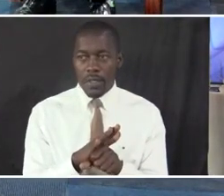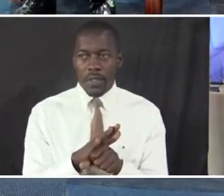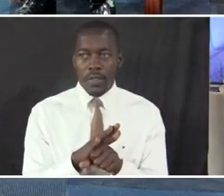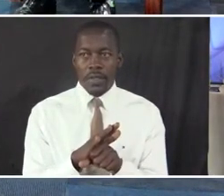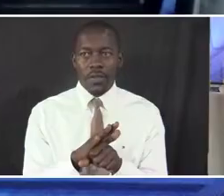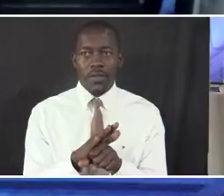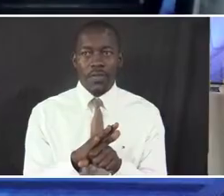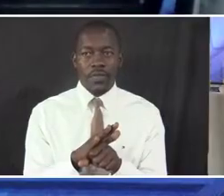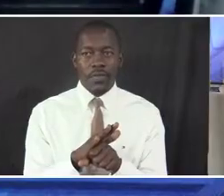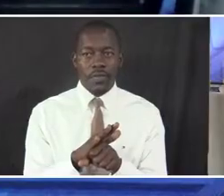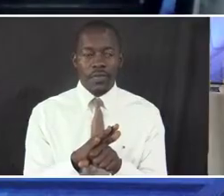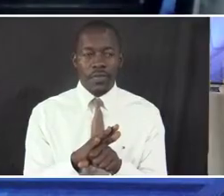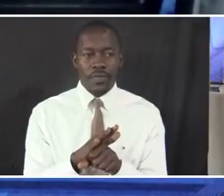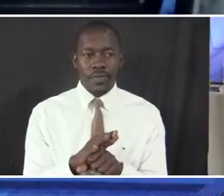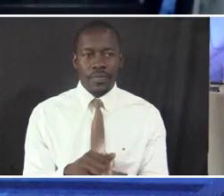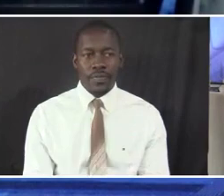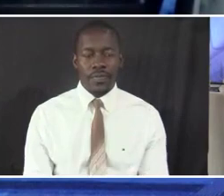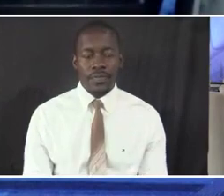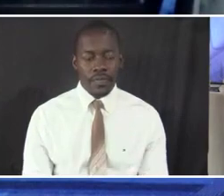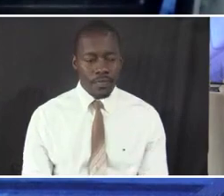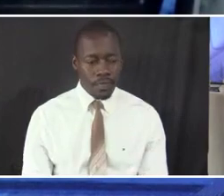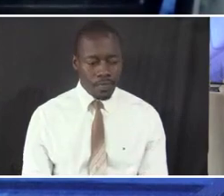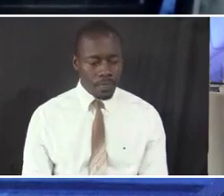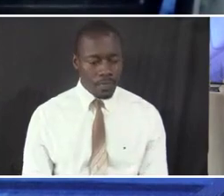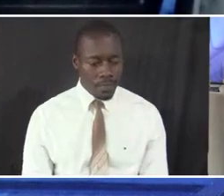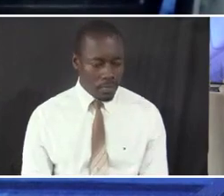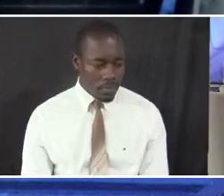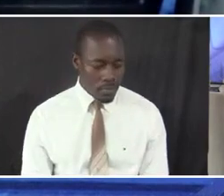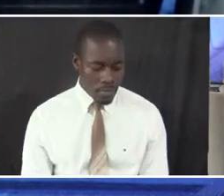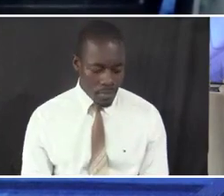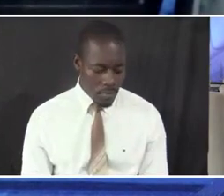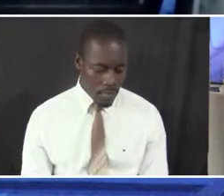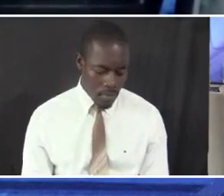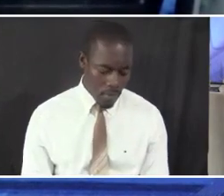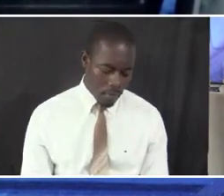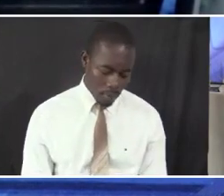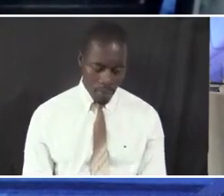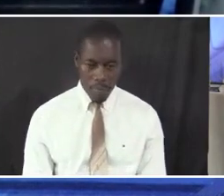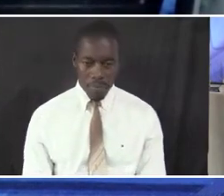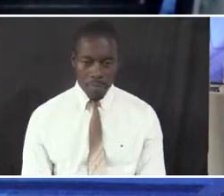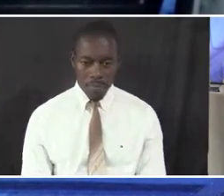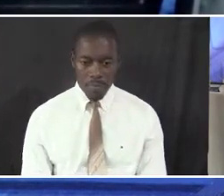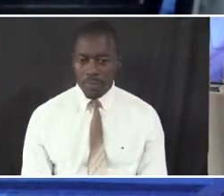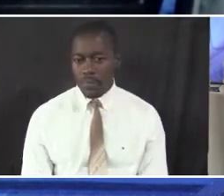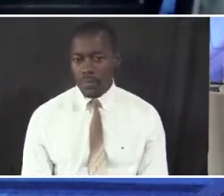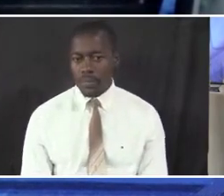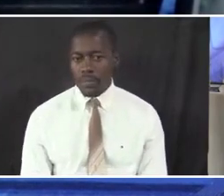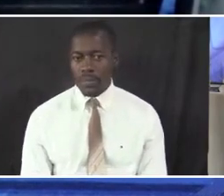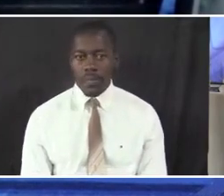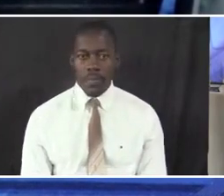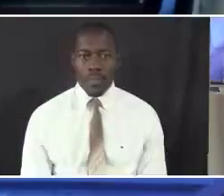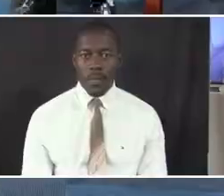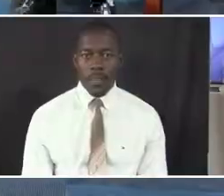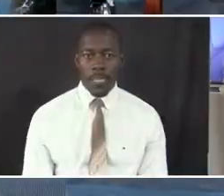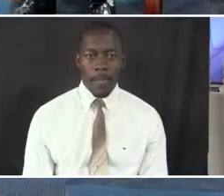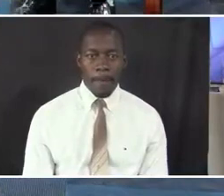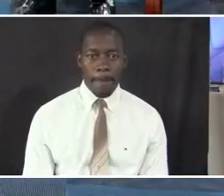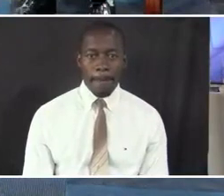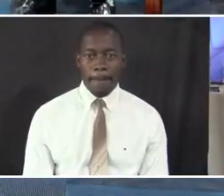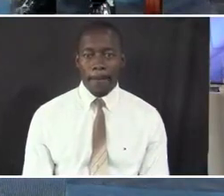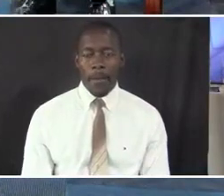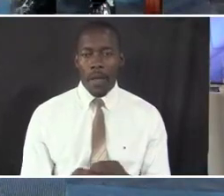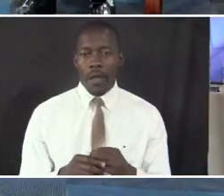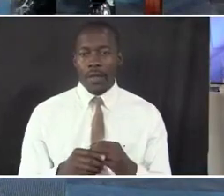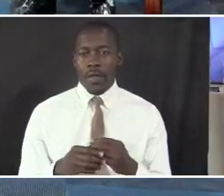provide advice to governments on matters of education. Thank you. We are comfortable because